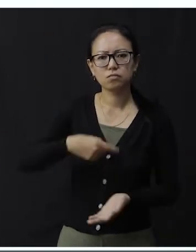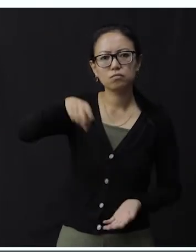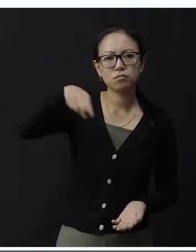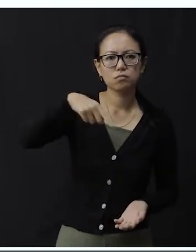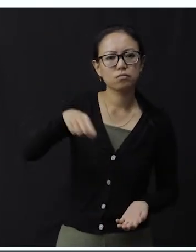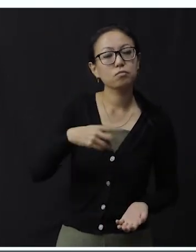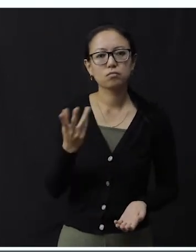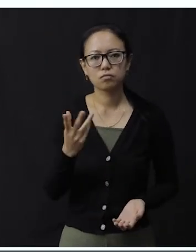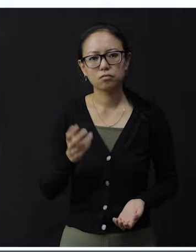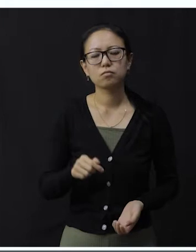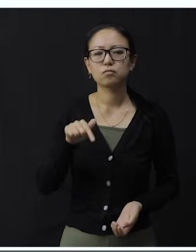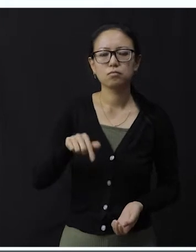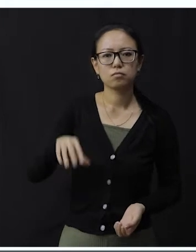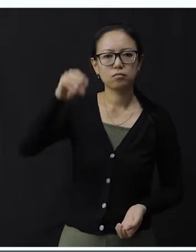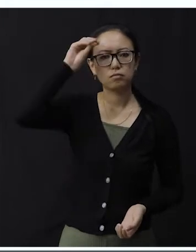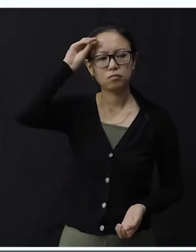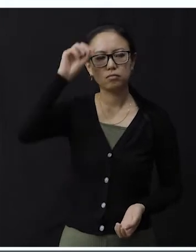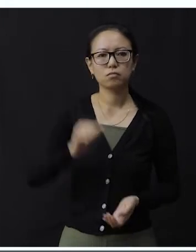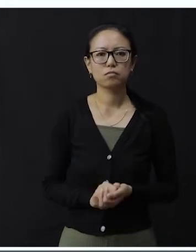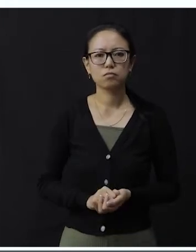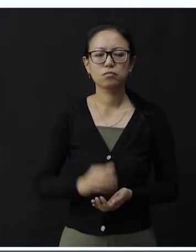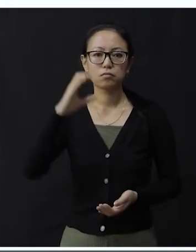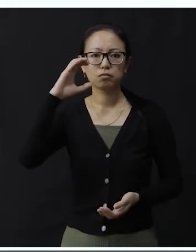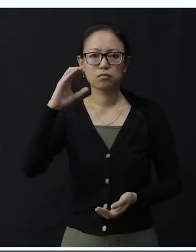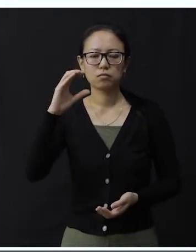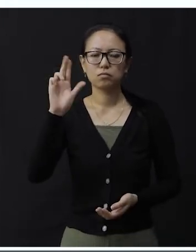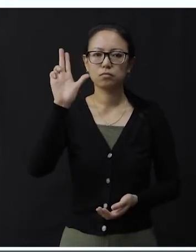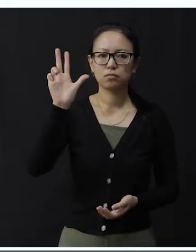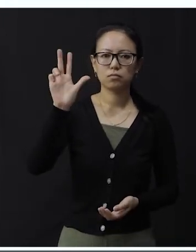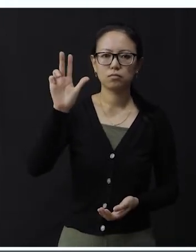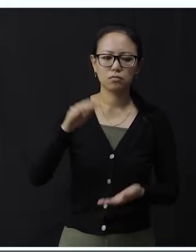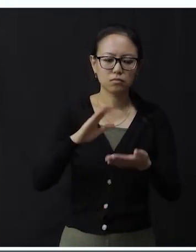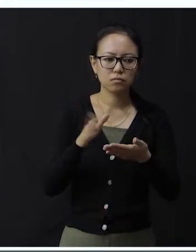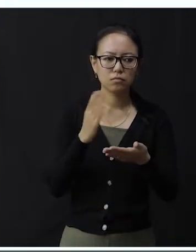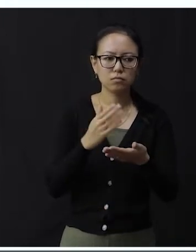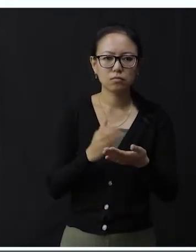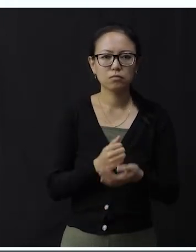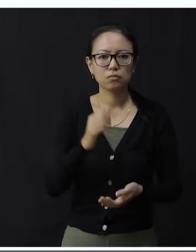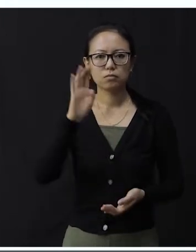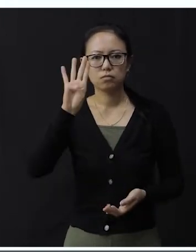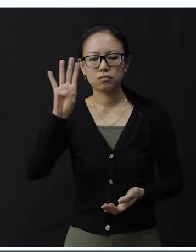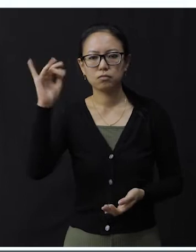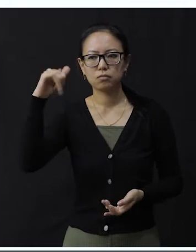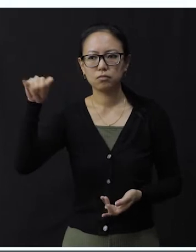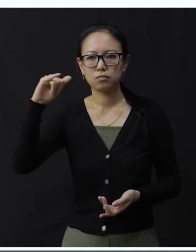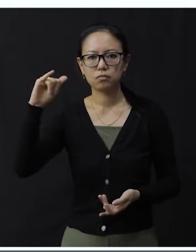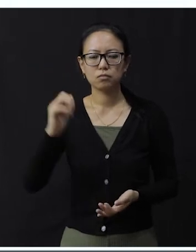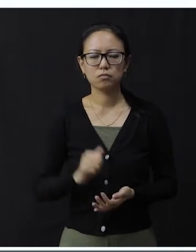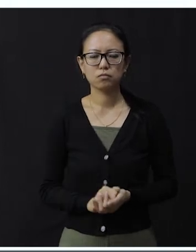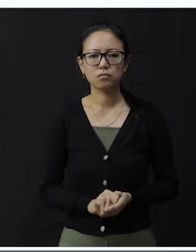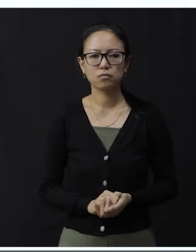places. It is on chapter 8, page number 46 in your textbooks. EVS